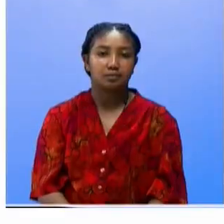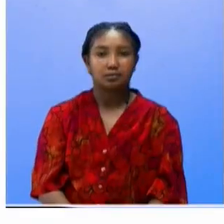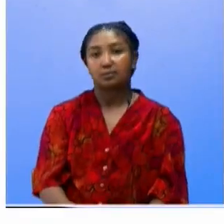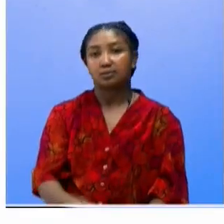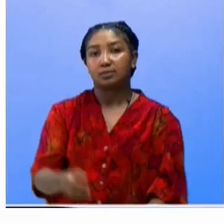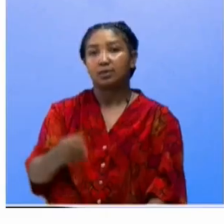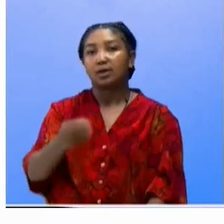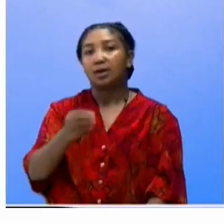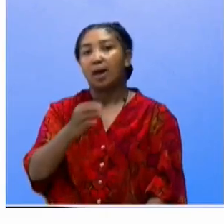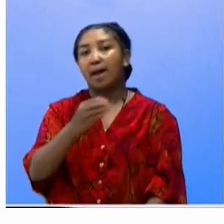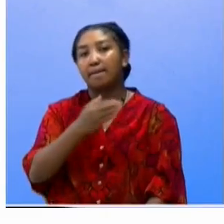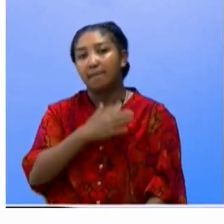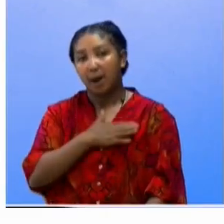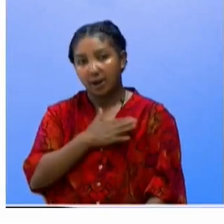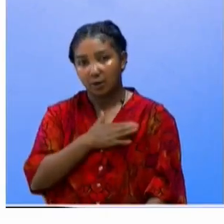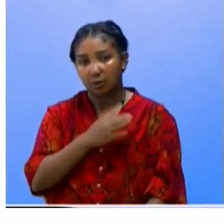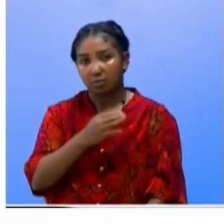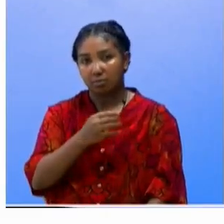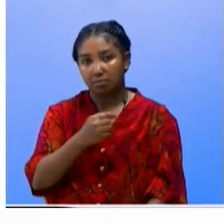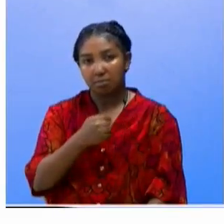my